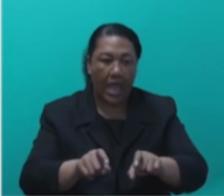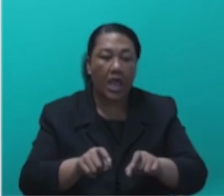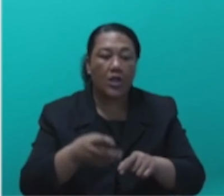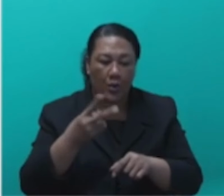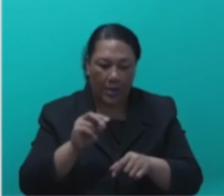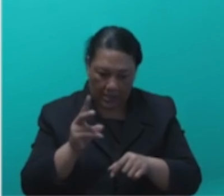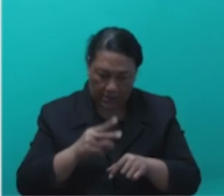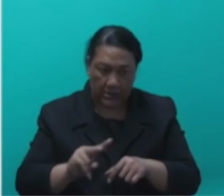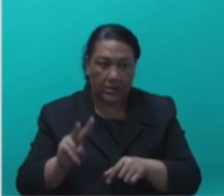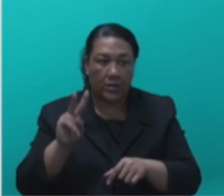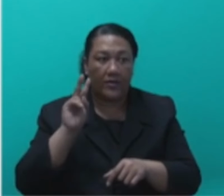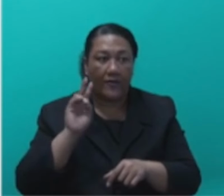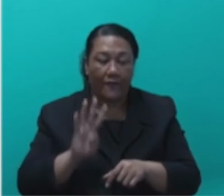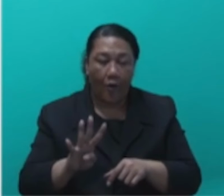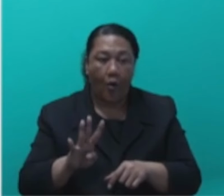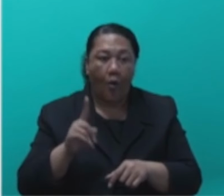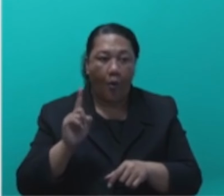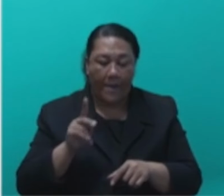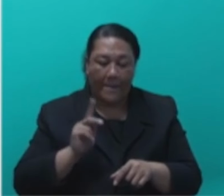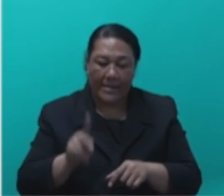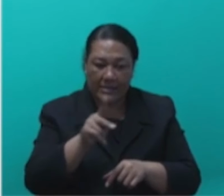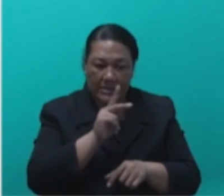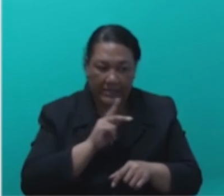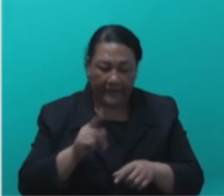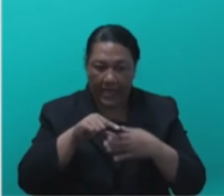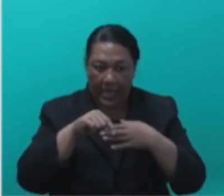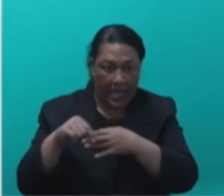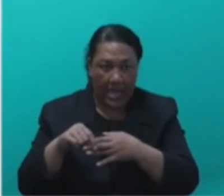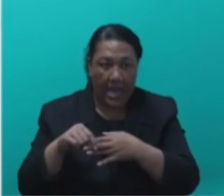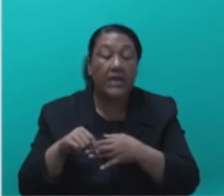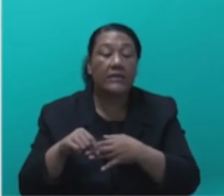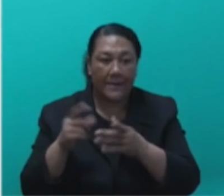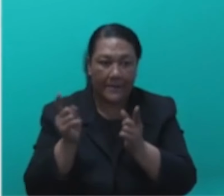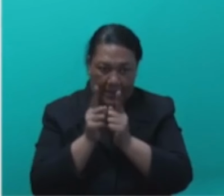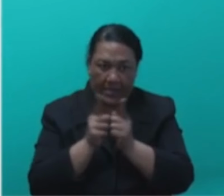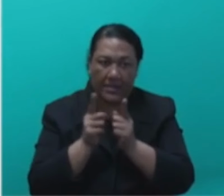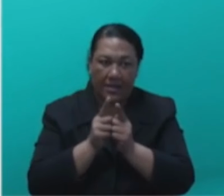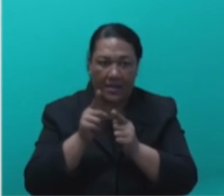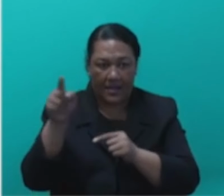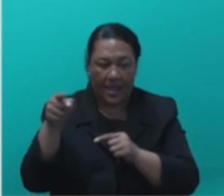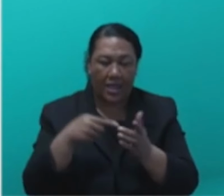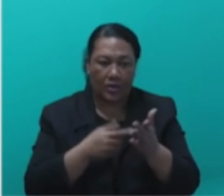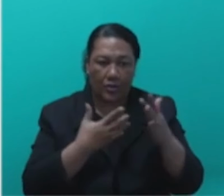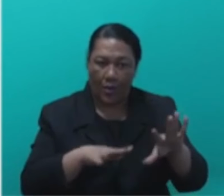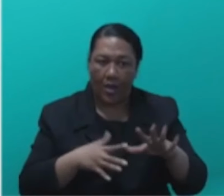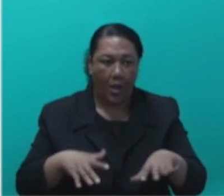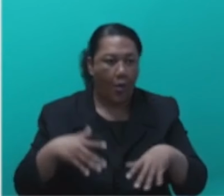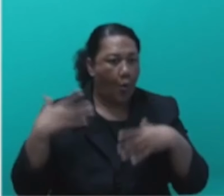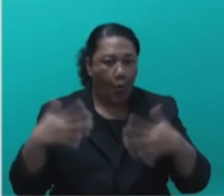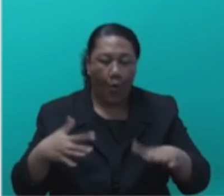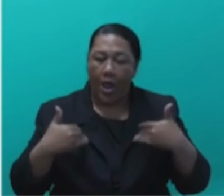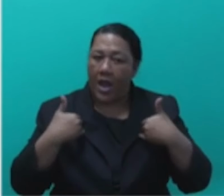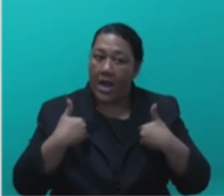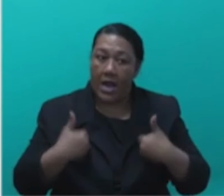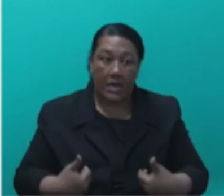for the warm hospitality extended to all delegations during our stay. Tonga's rich culture and